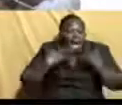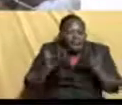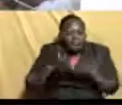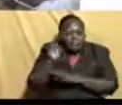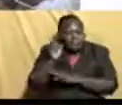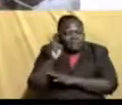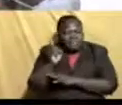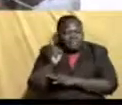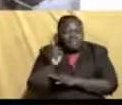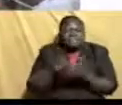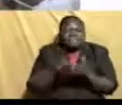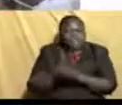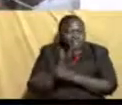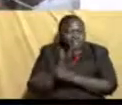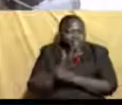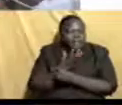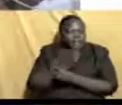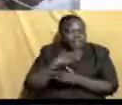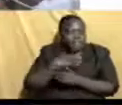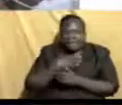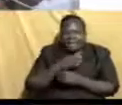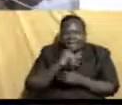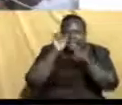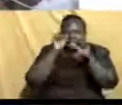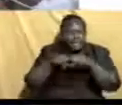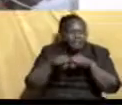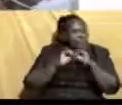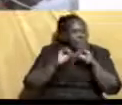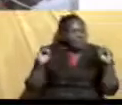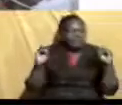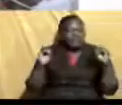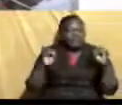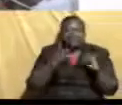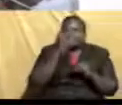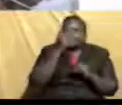initiate a popular initiative. I disagree with the fact that the two lower